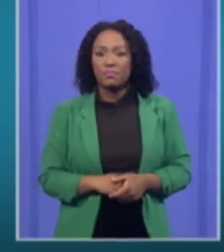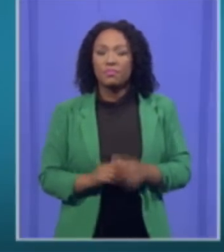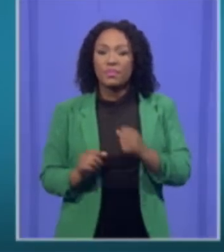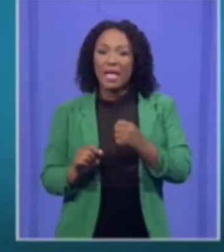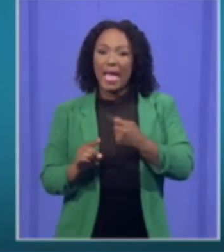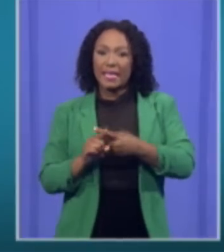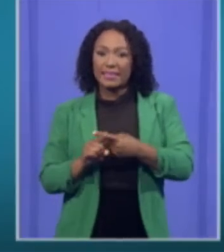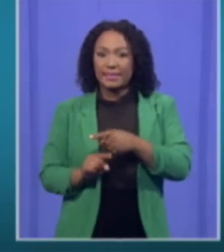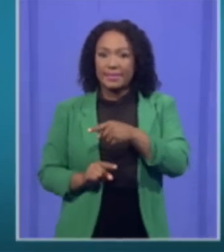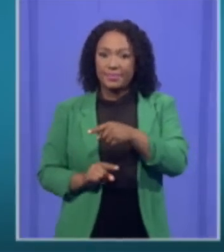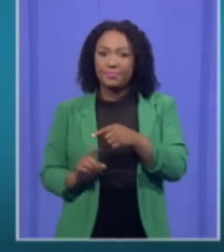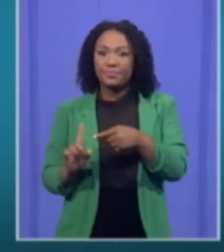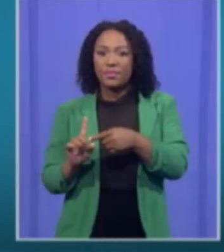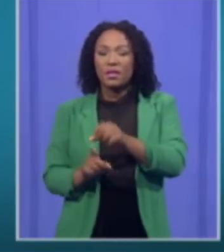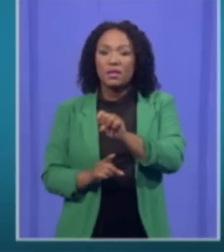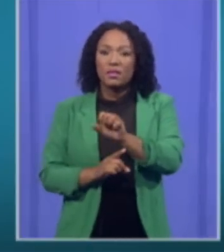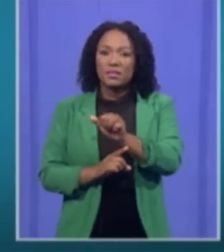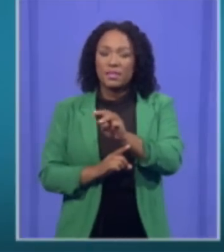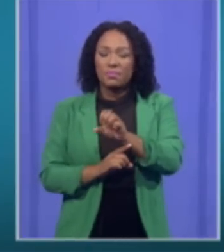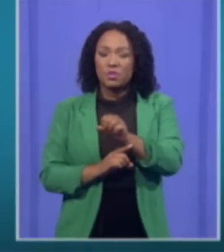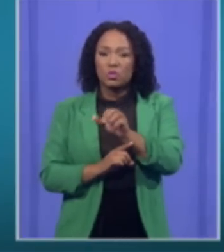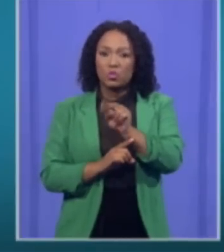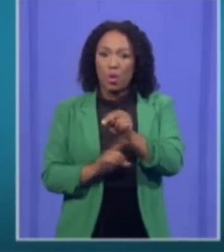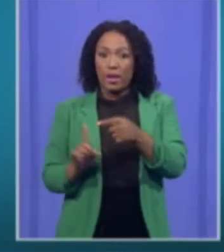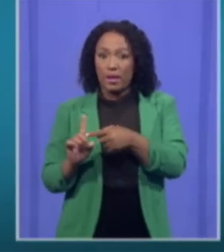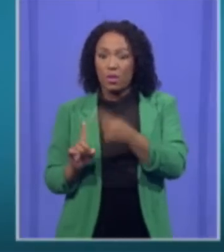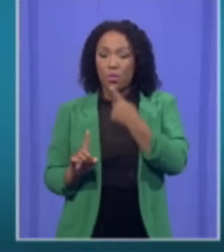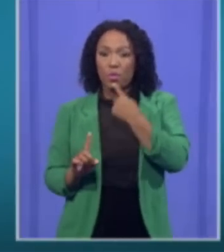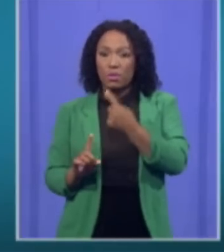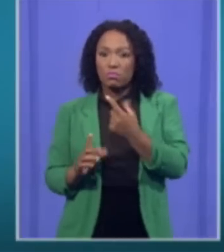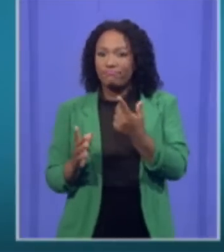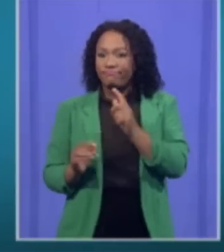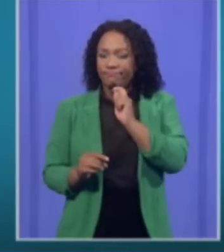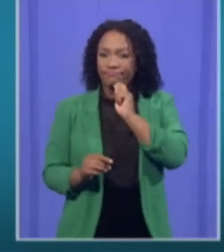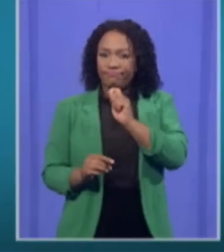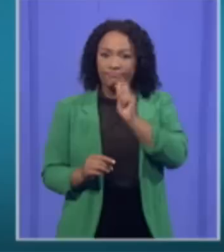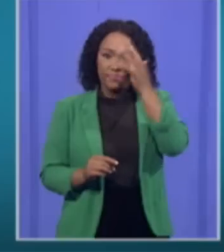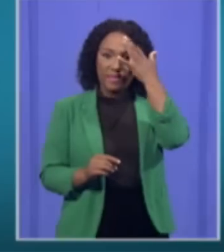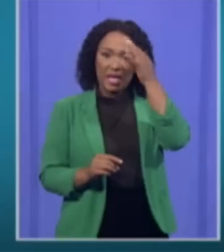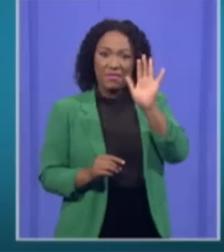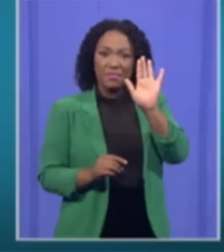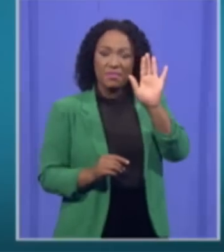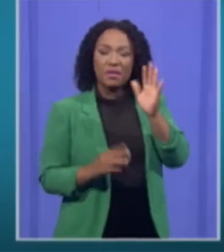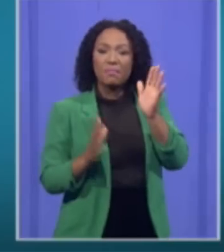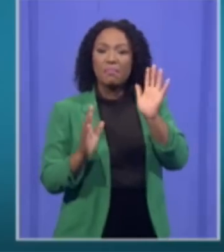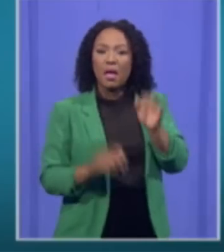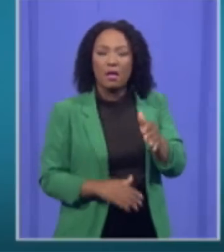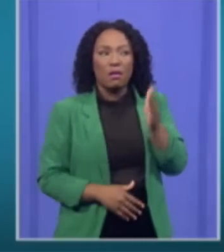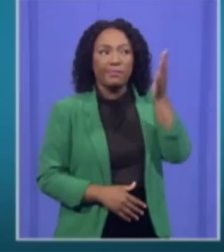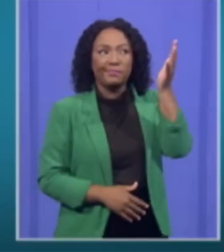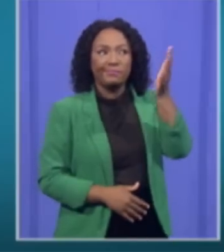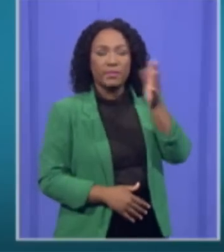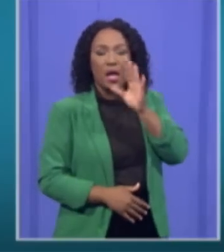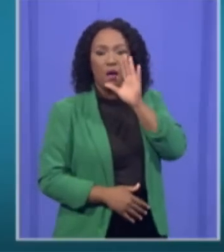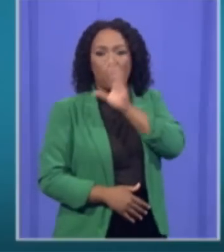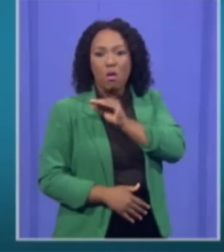Letlakaleng la X Samson Mathabatha o re nnete ke gore mmušo wa rena sa ona ke polelo fela, re tla bona ka bona.